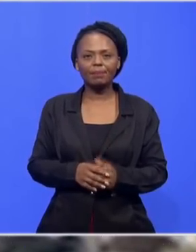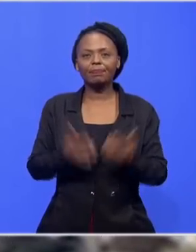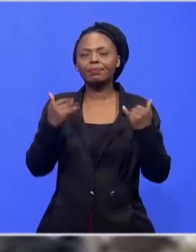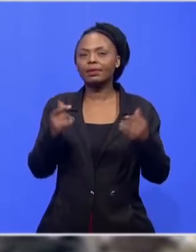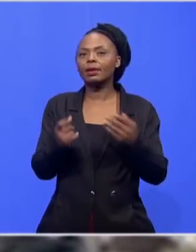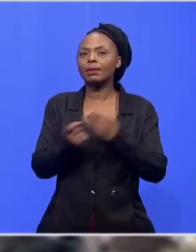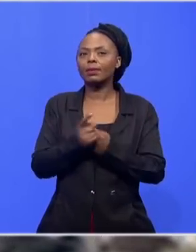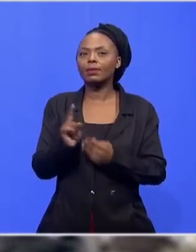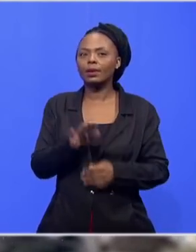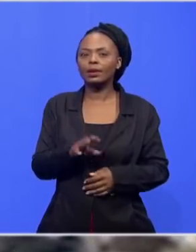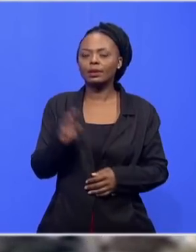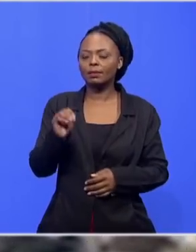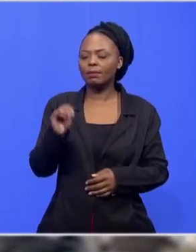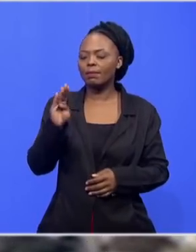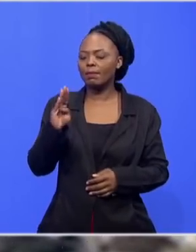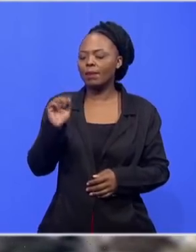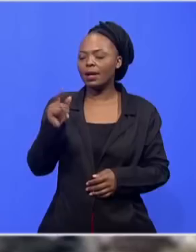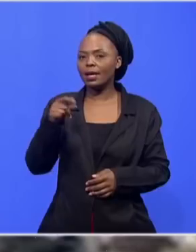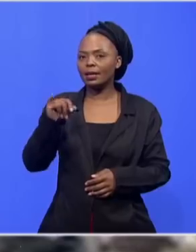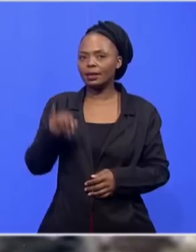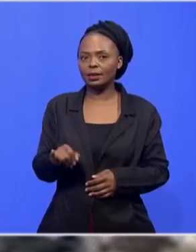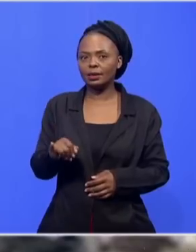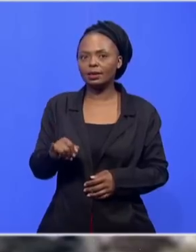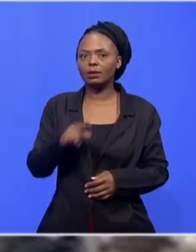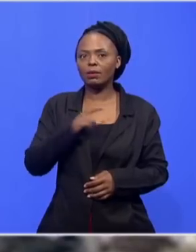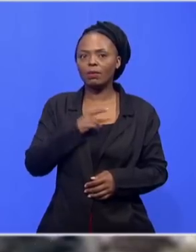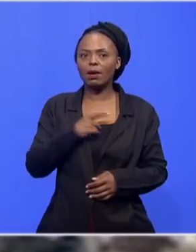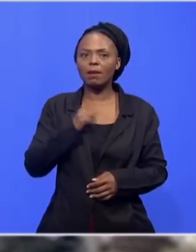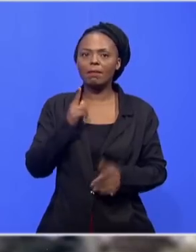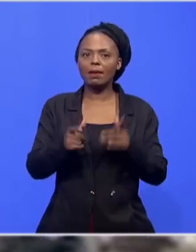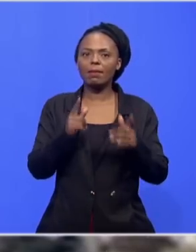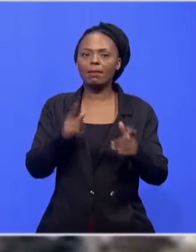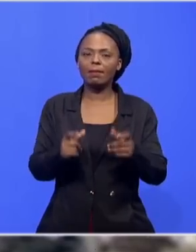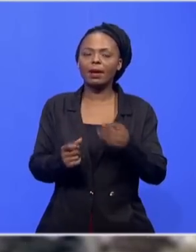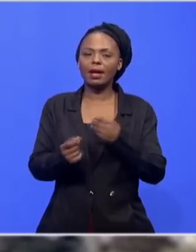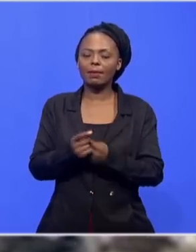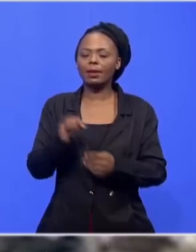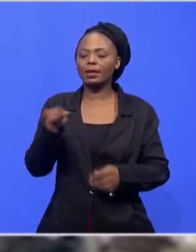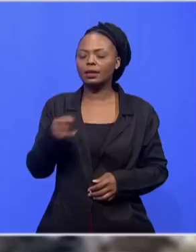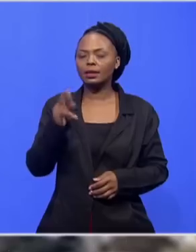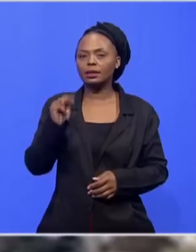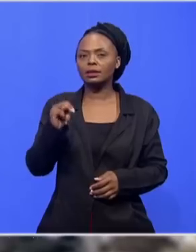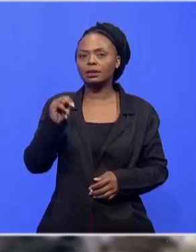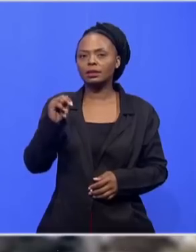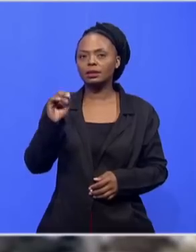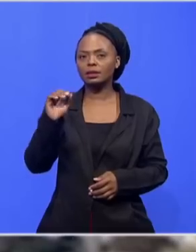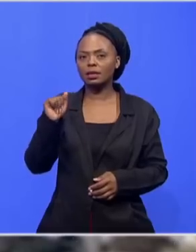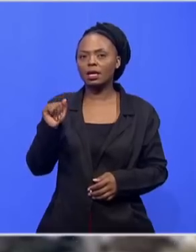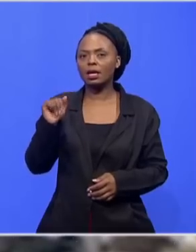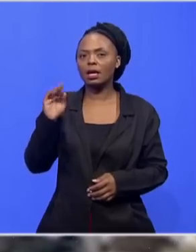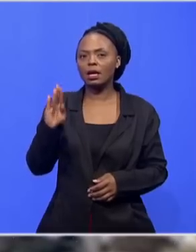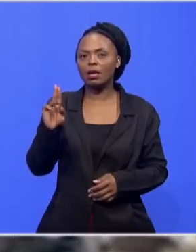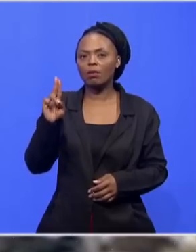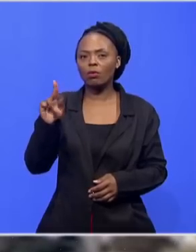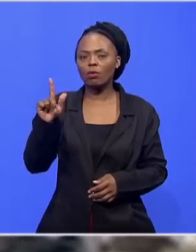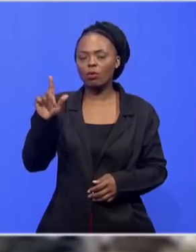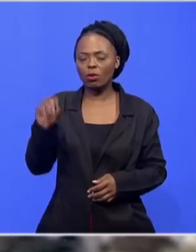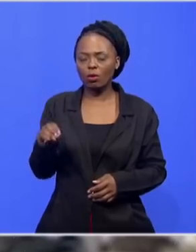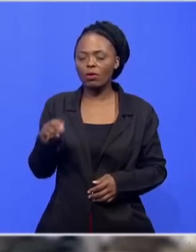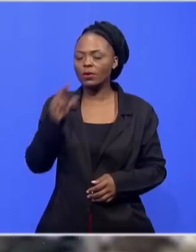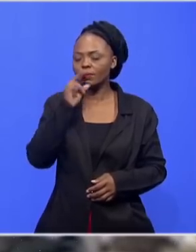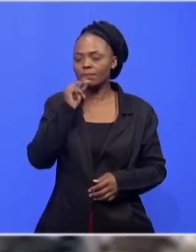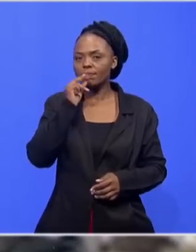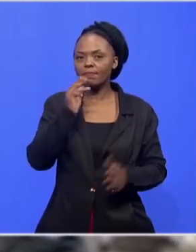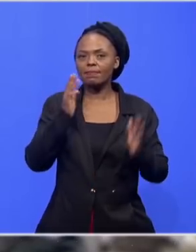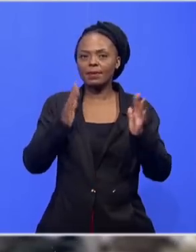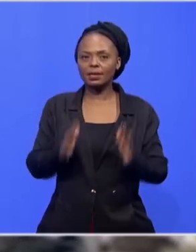in Mbali in KZN following the shooting is Njabulo Mtolo, who is the spokesperson of the ANC in the Moses